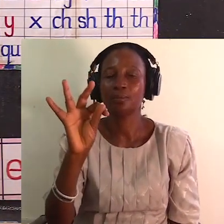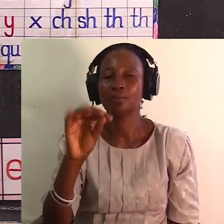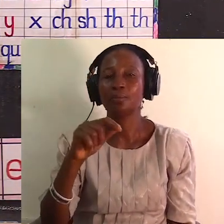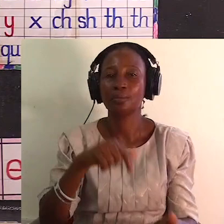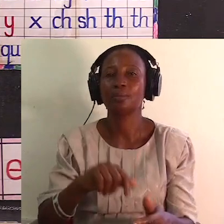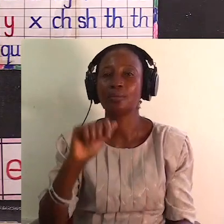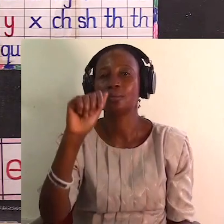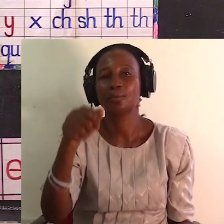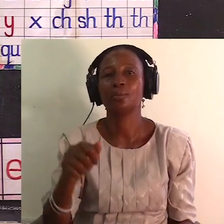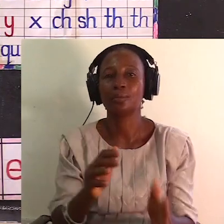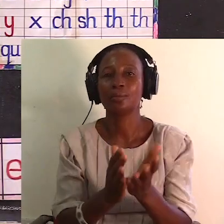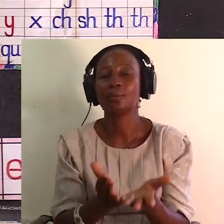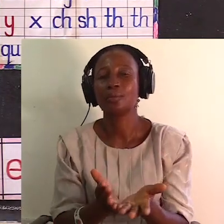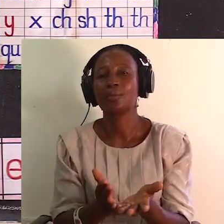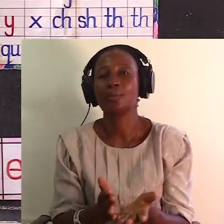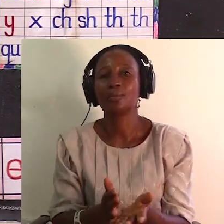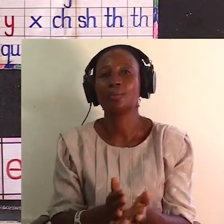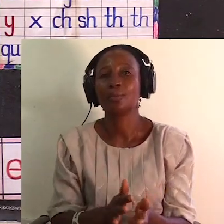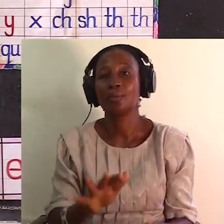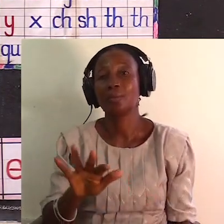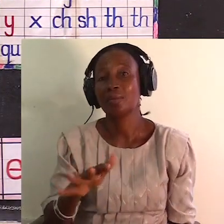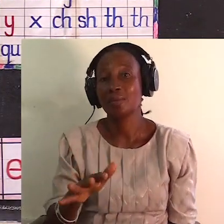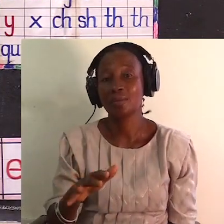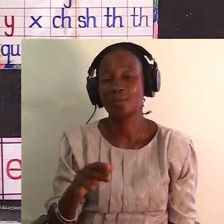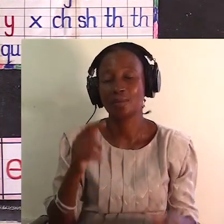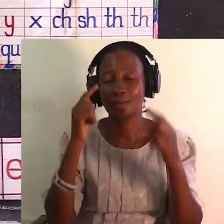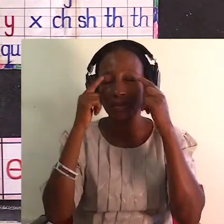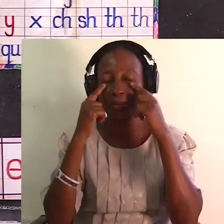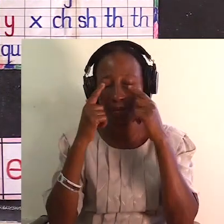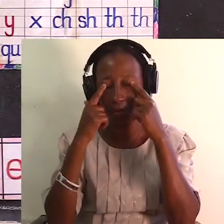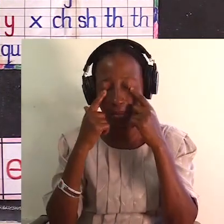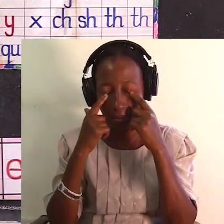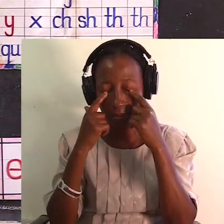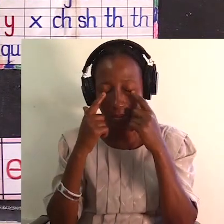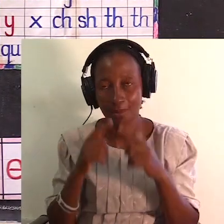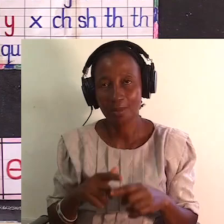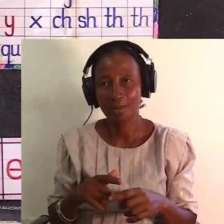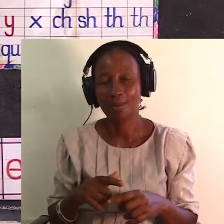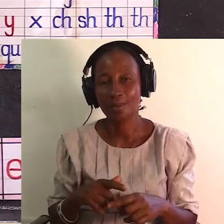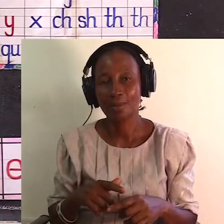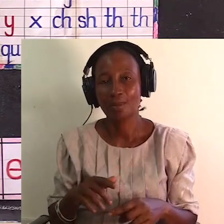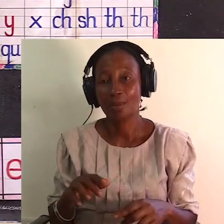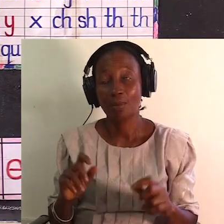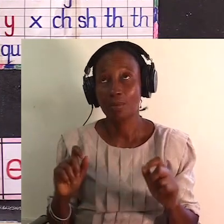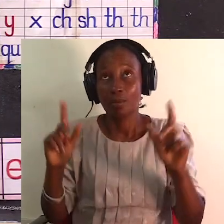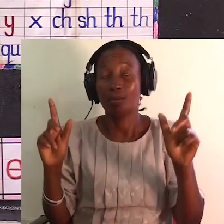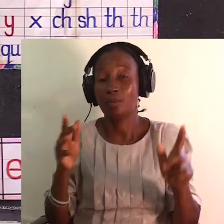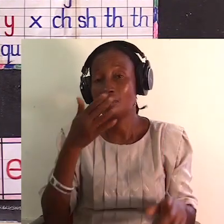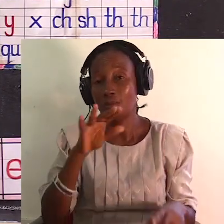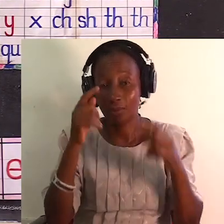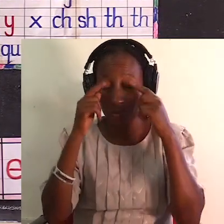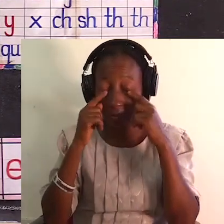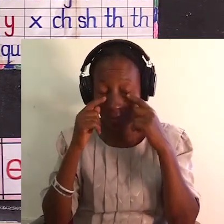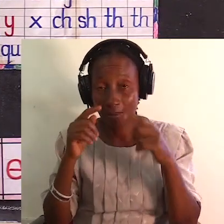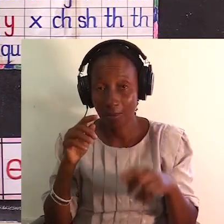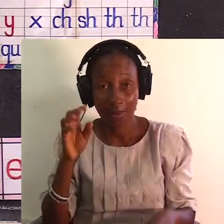So even if you are sleeping, or if you just wake from sleep, if you remember curly down,